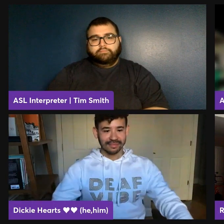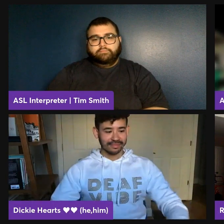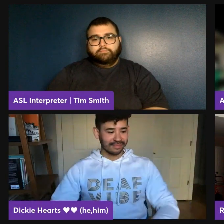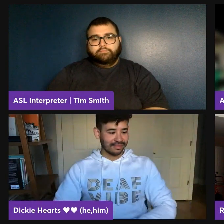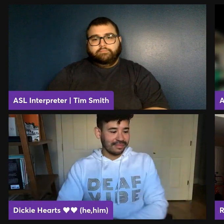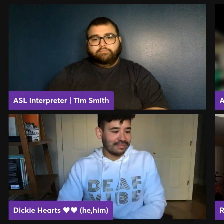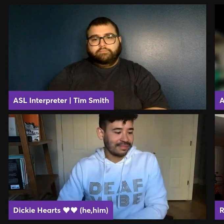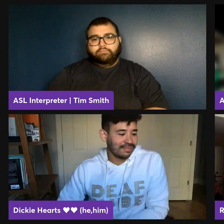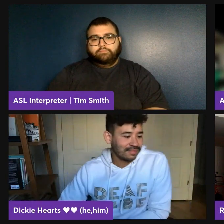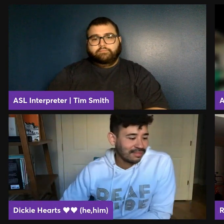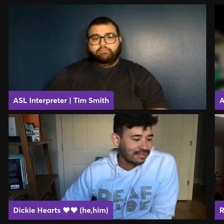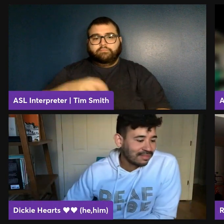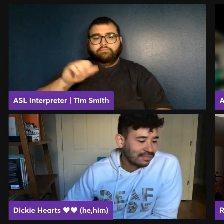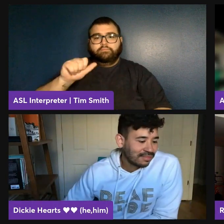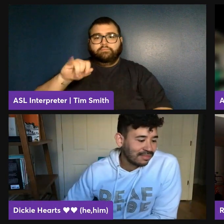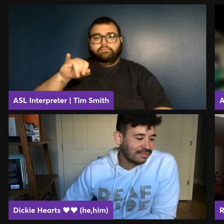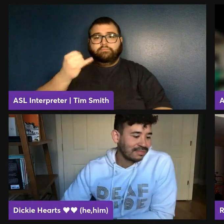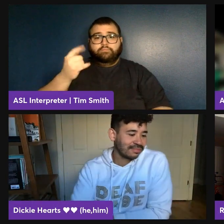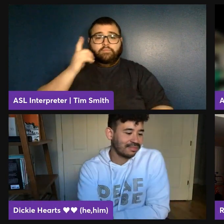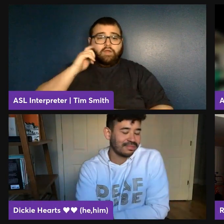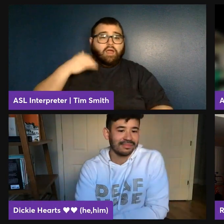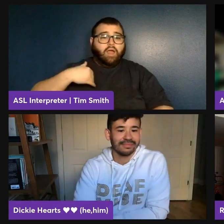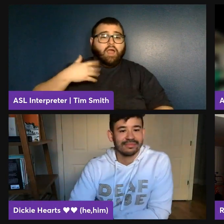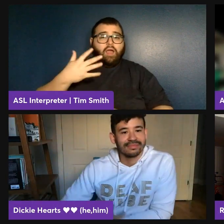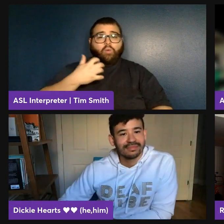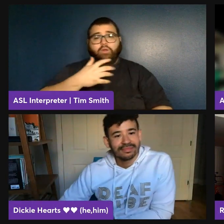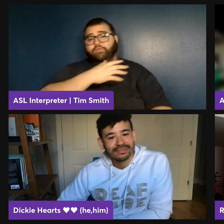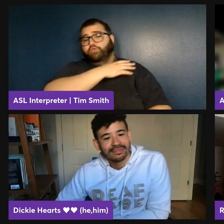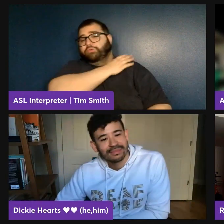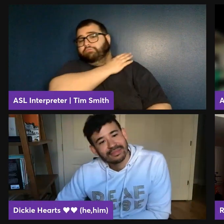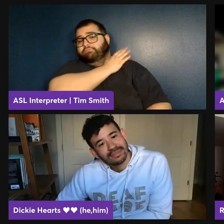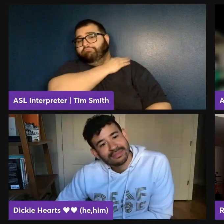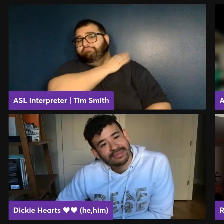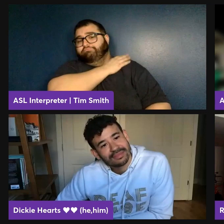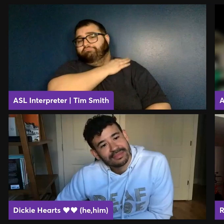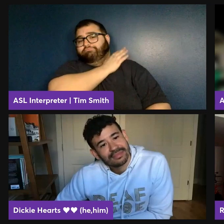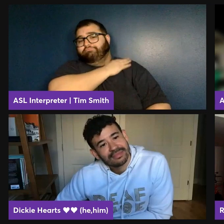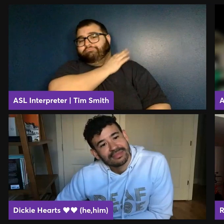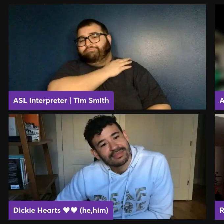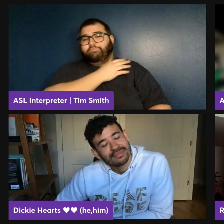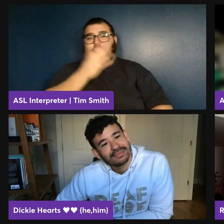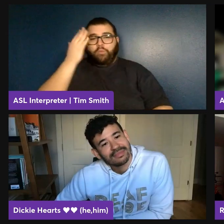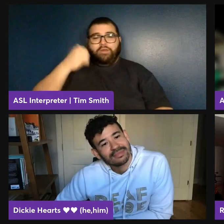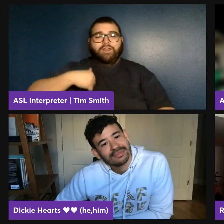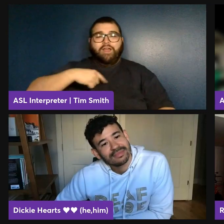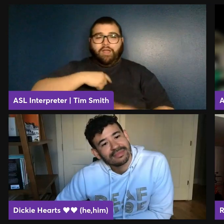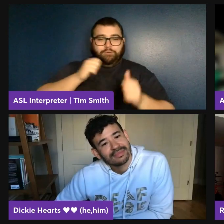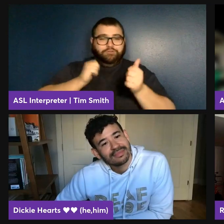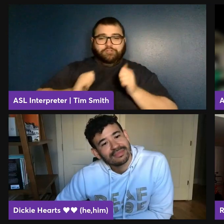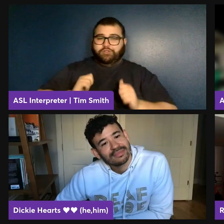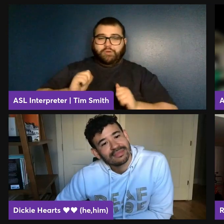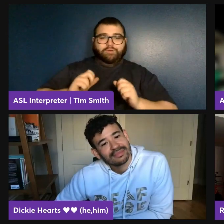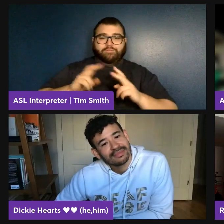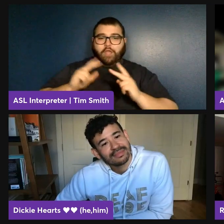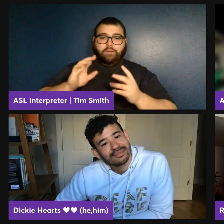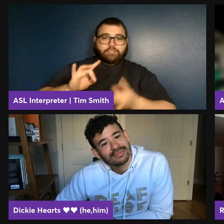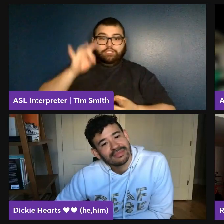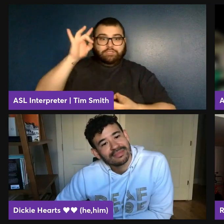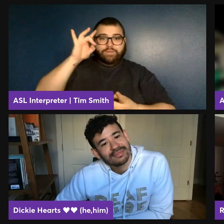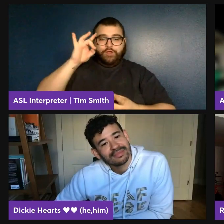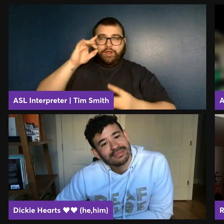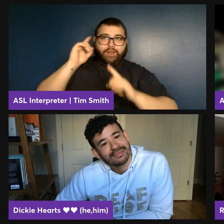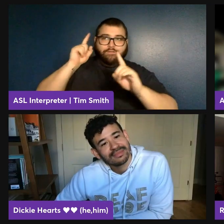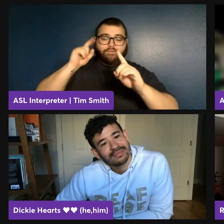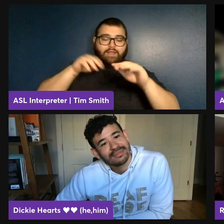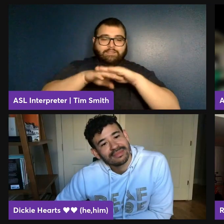I mean, I want to toot our horn because our show is very much in the spirit of inclusivity